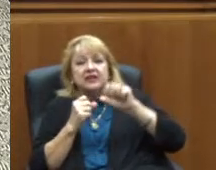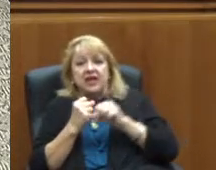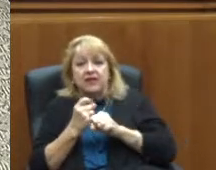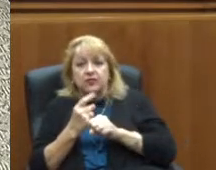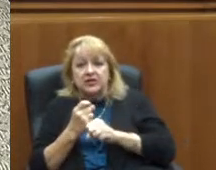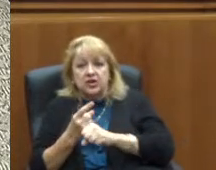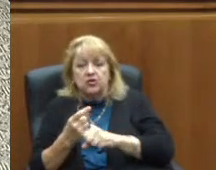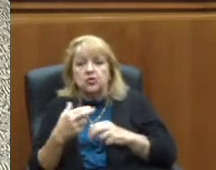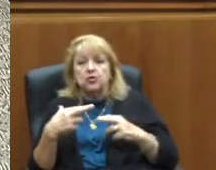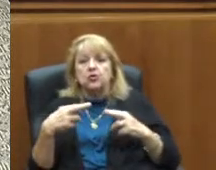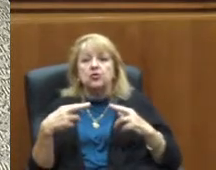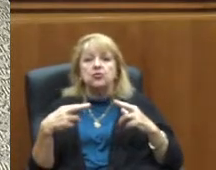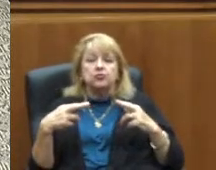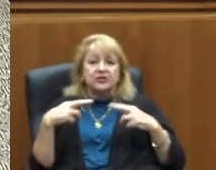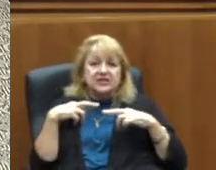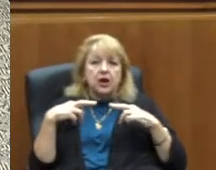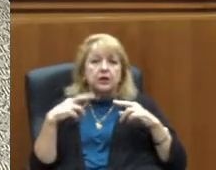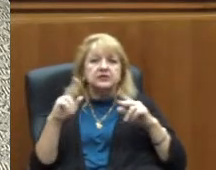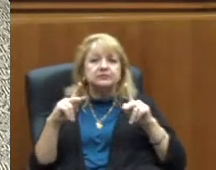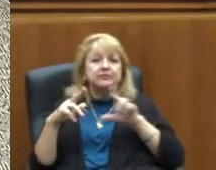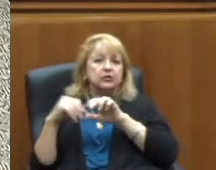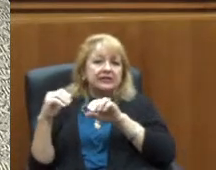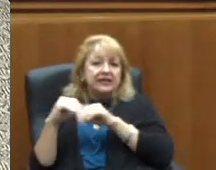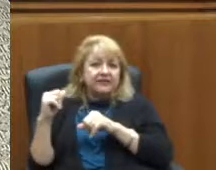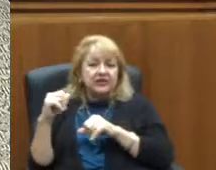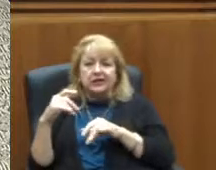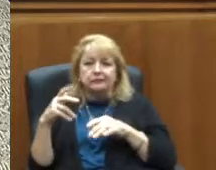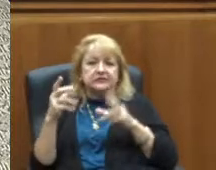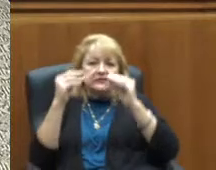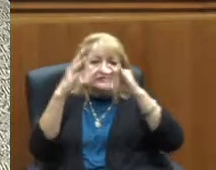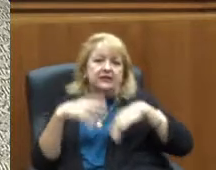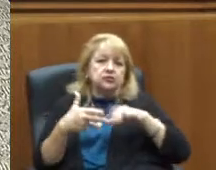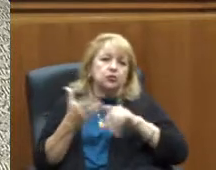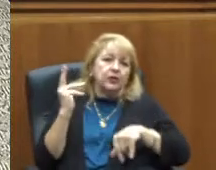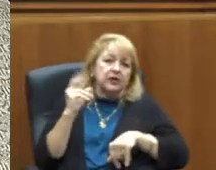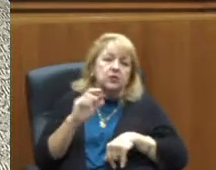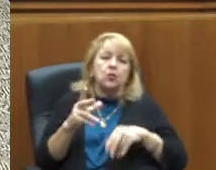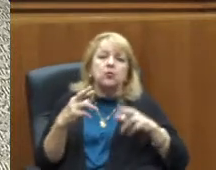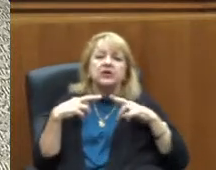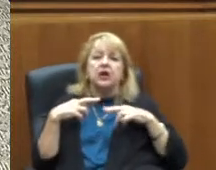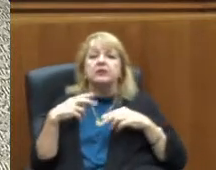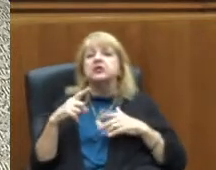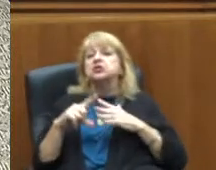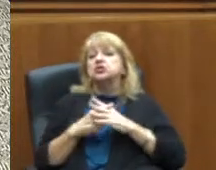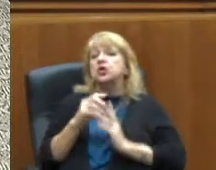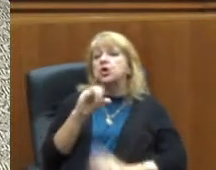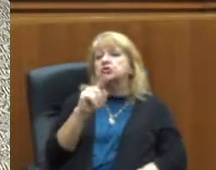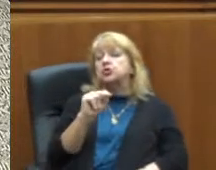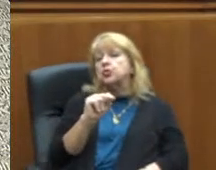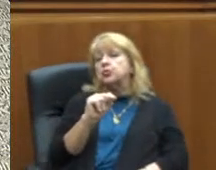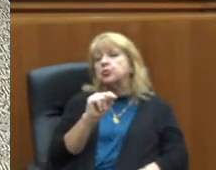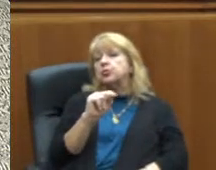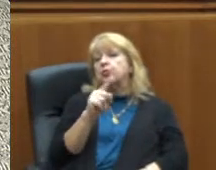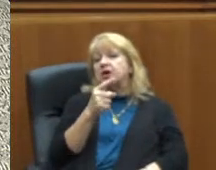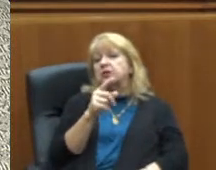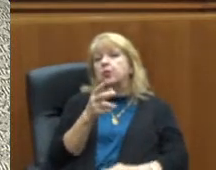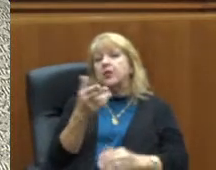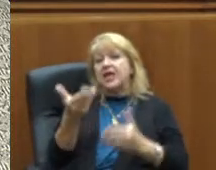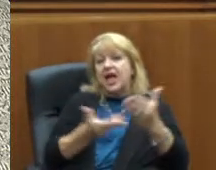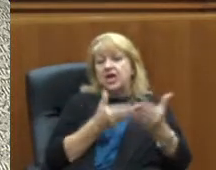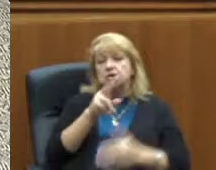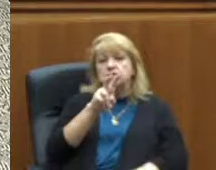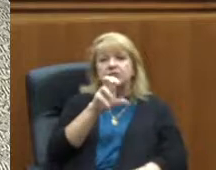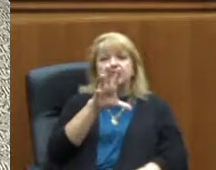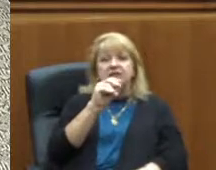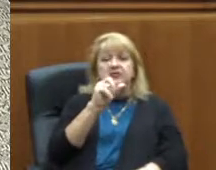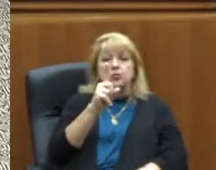with retirements and people leaving the field. So we were able to, as of October 1, hire 251